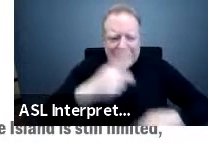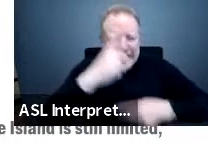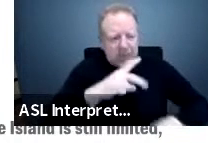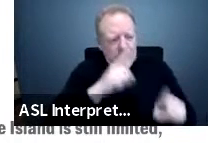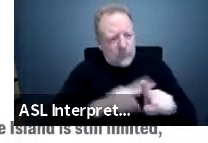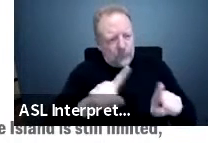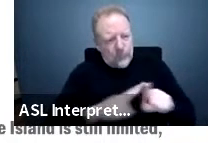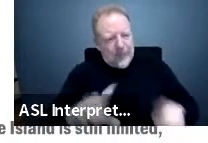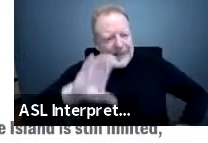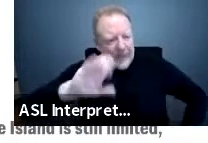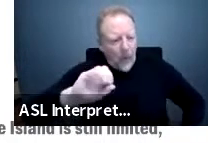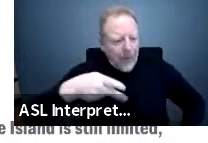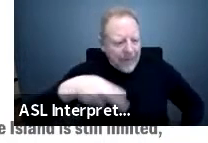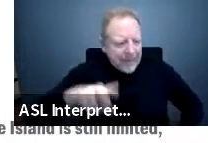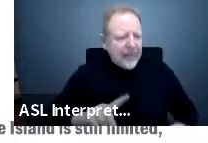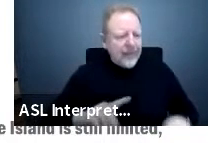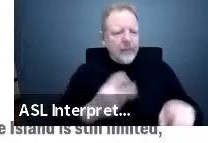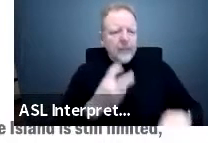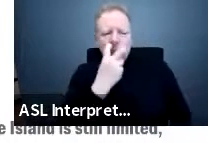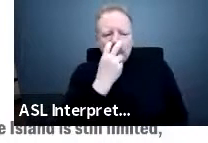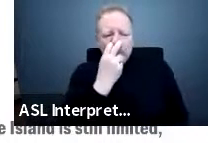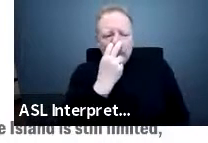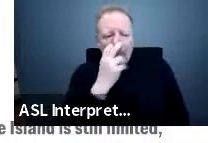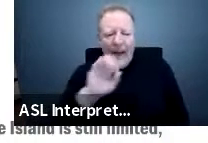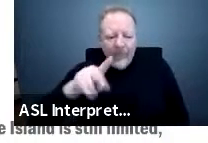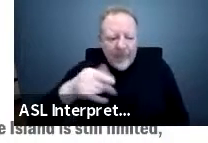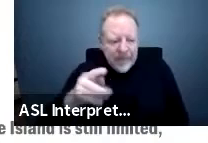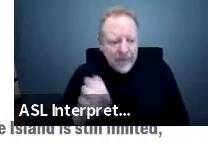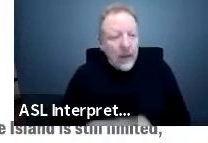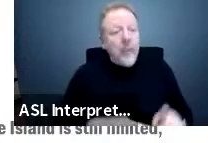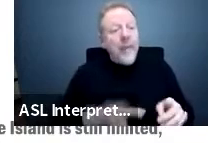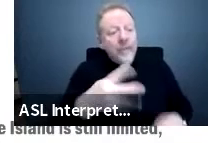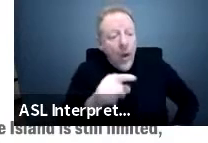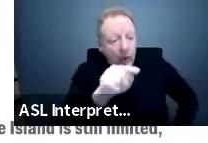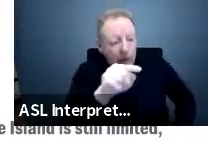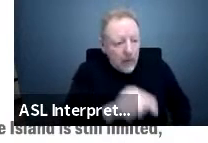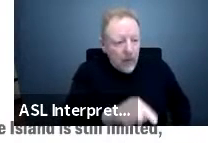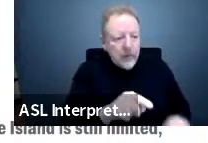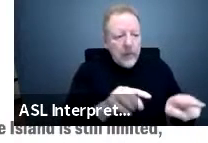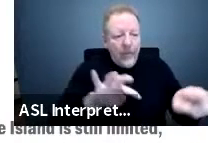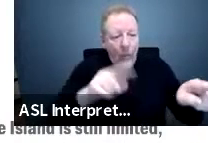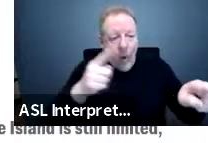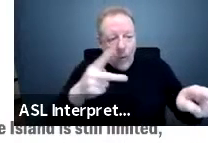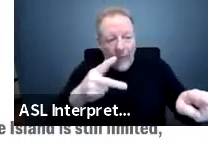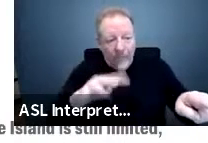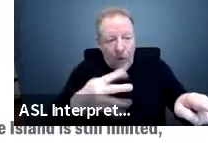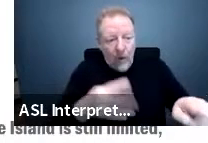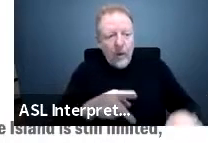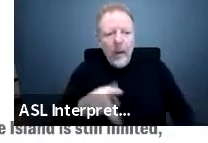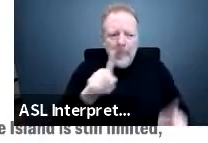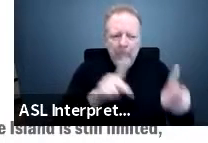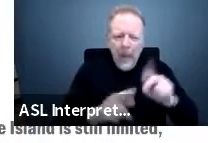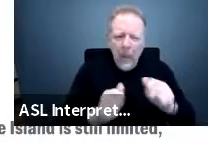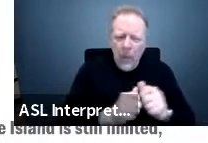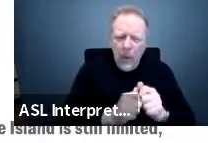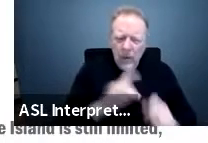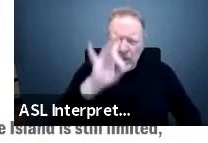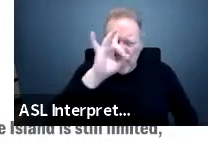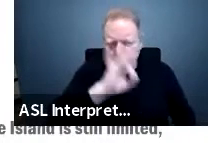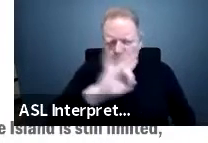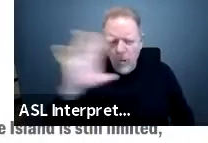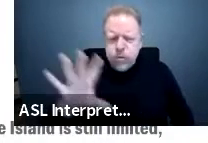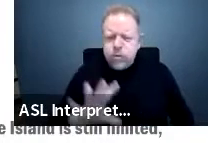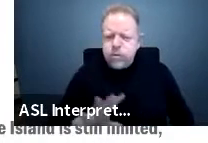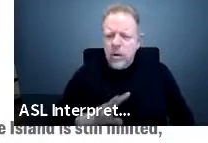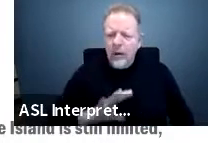different types listed here, but I'll point you to the fourth bullet, which is in general, people with significantly decreased lung function. You can